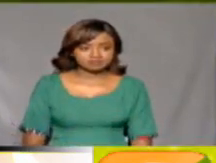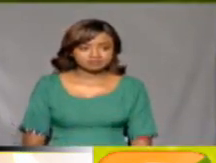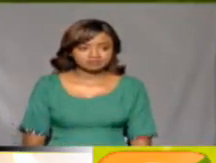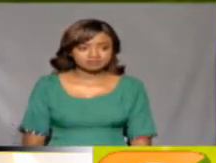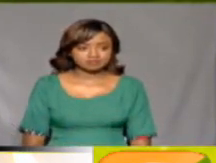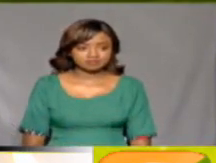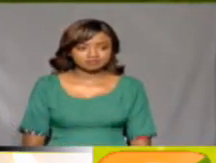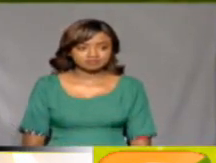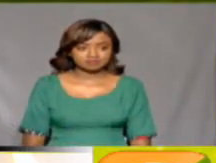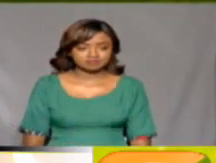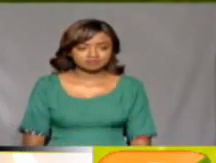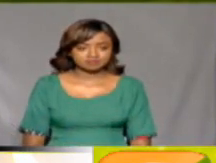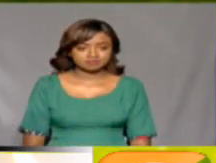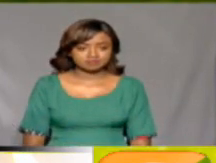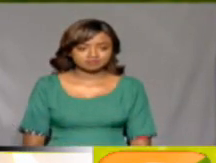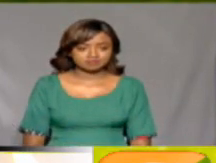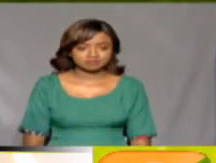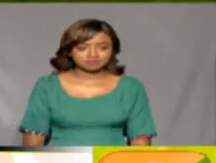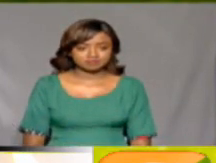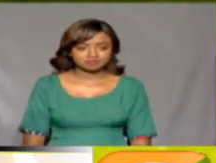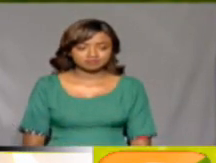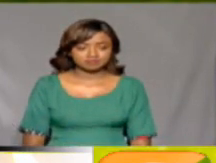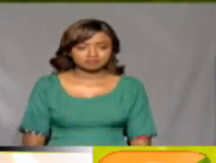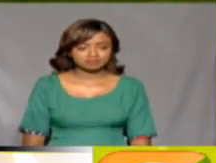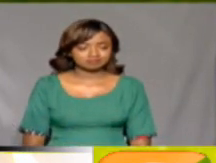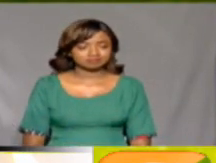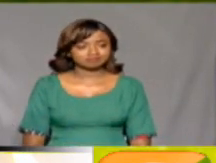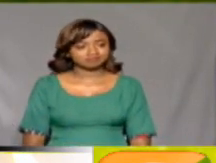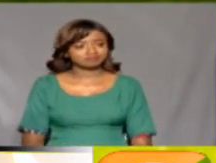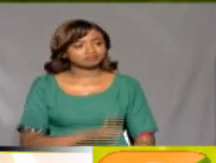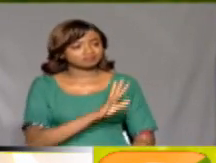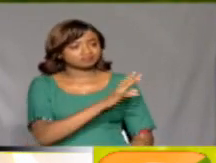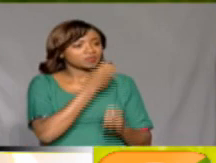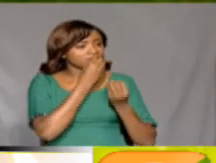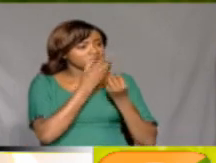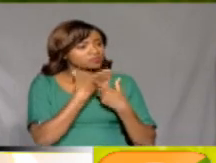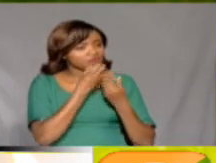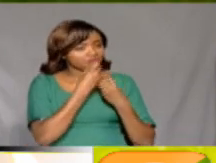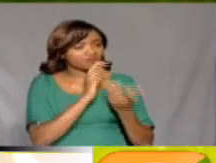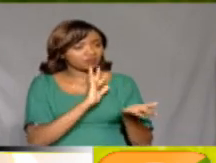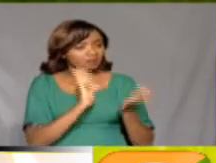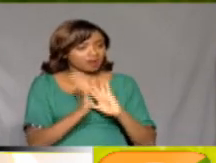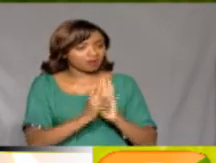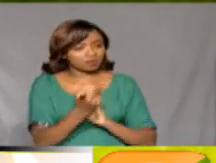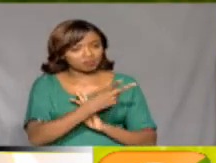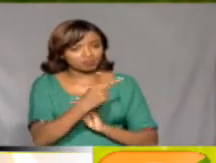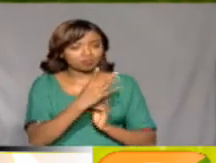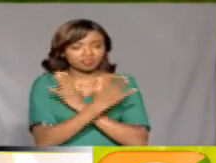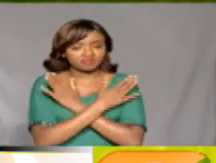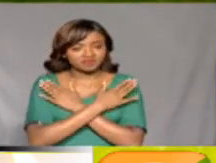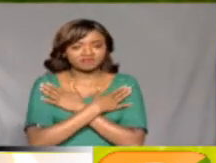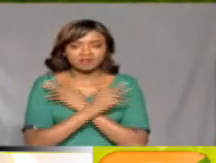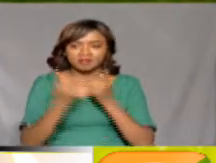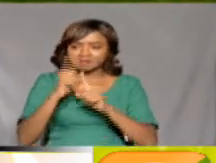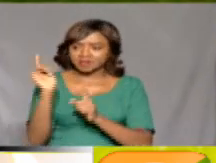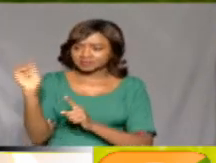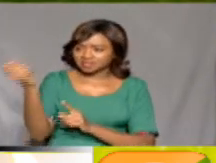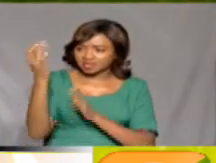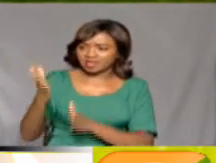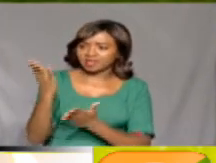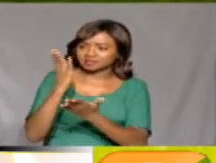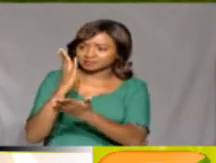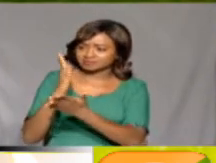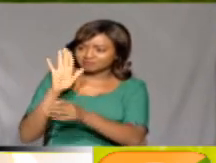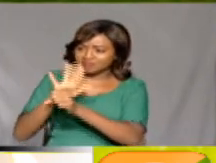Your Excellency, you've given us a bit of history of where you and Moi first, in a sense, crossed paths. But for many Kenyans, they identify